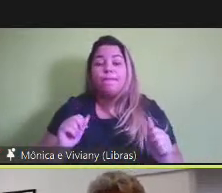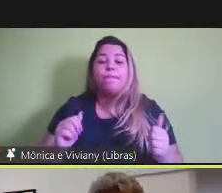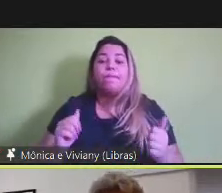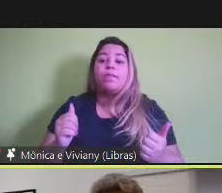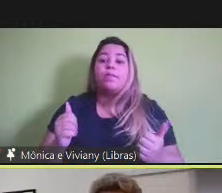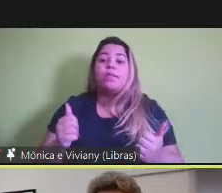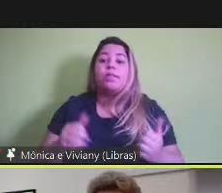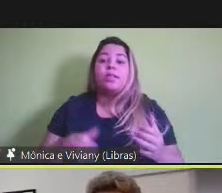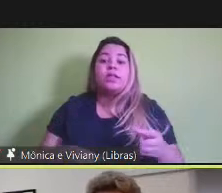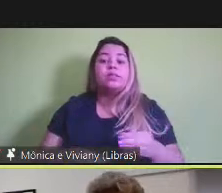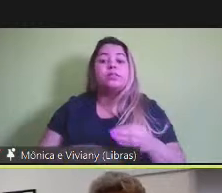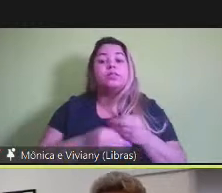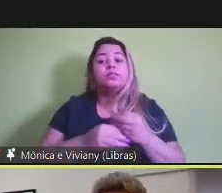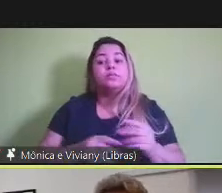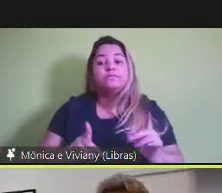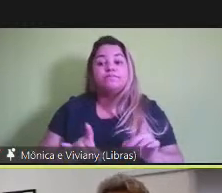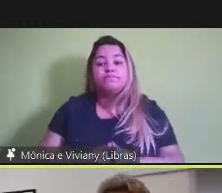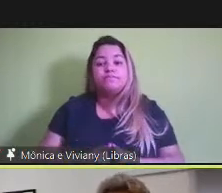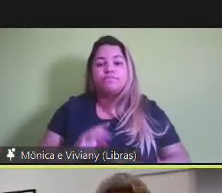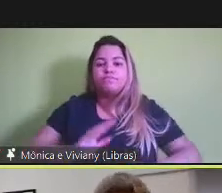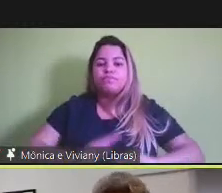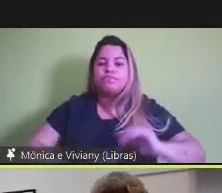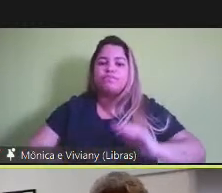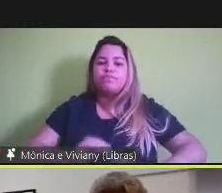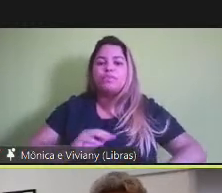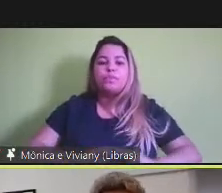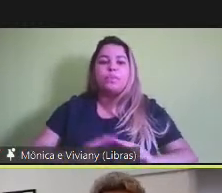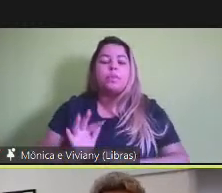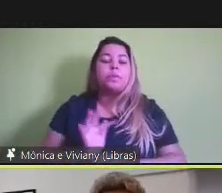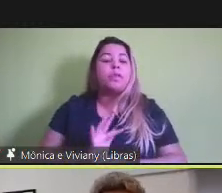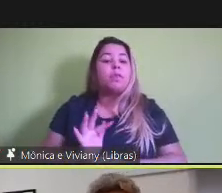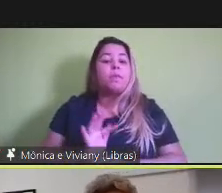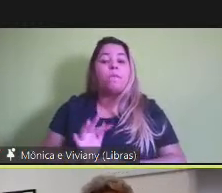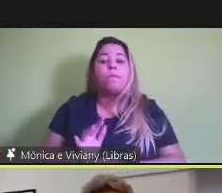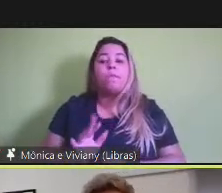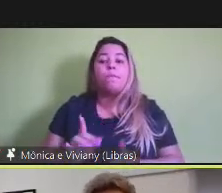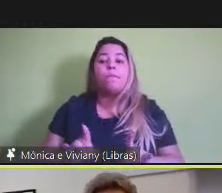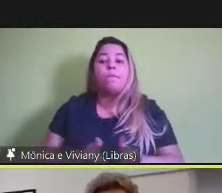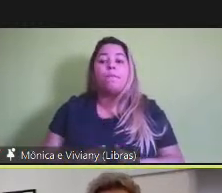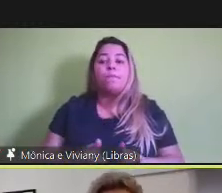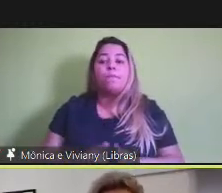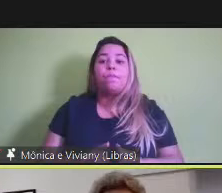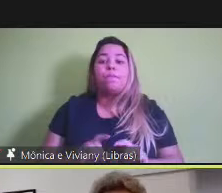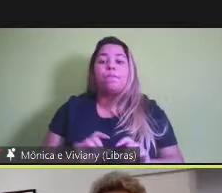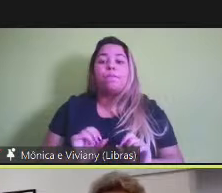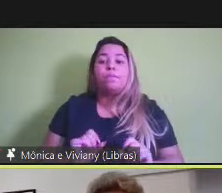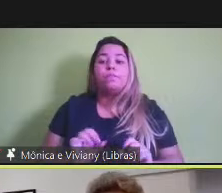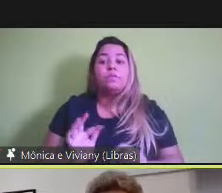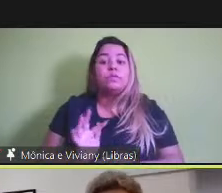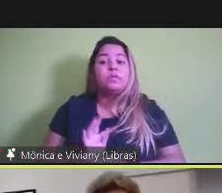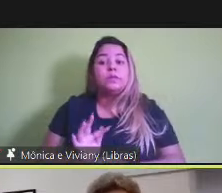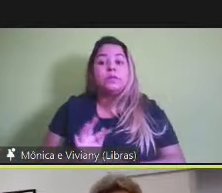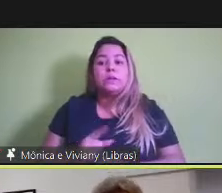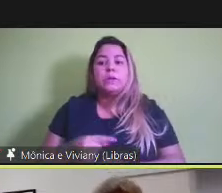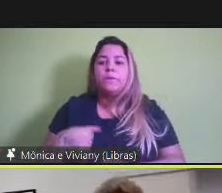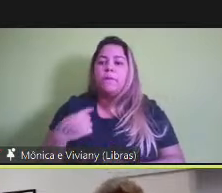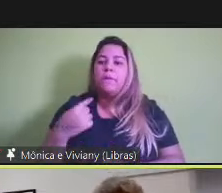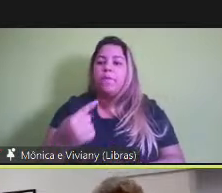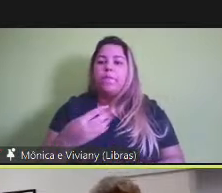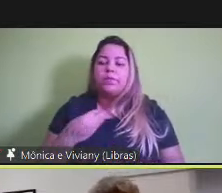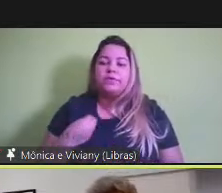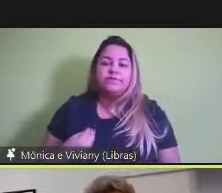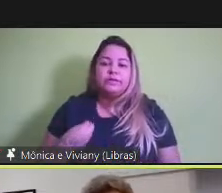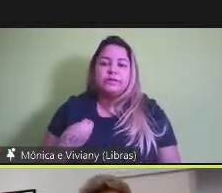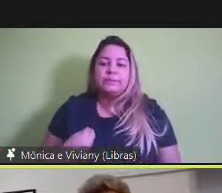integrate elements from the interprofessional education in the education, be it in undergraduate level, be it throughout